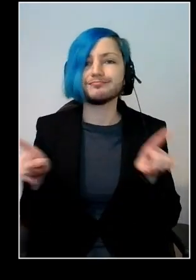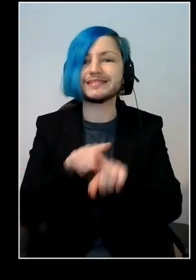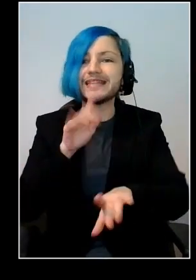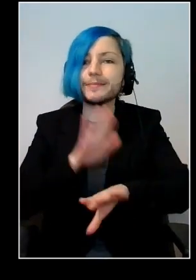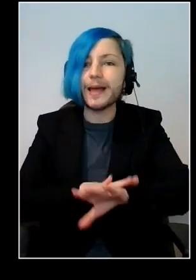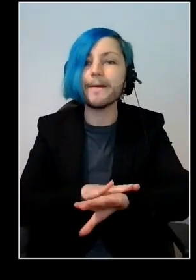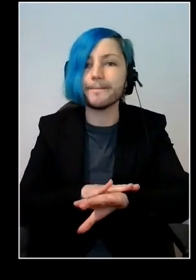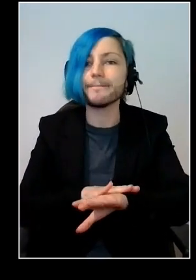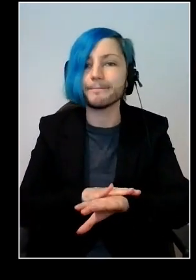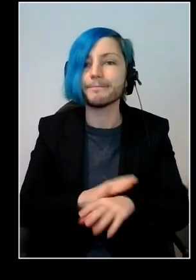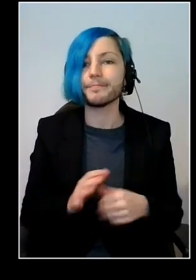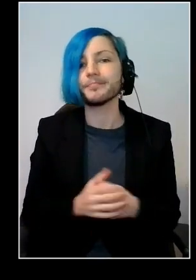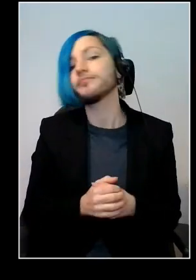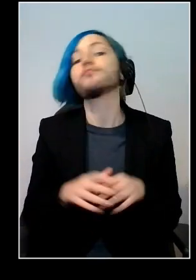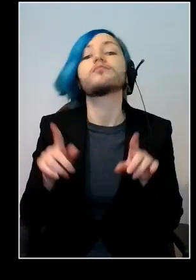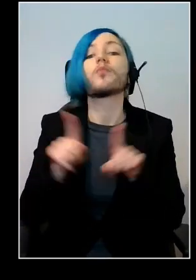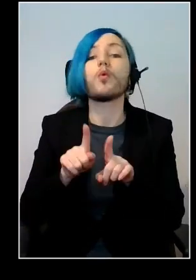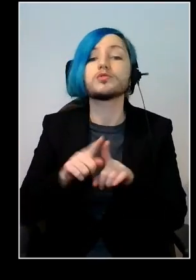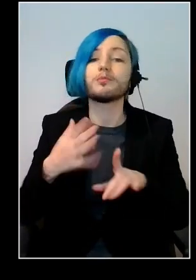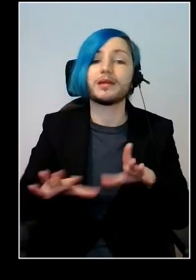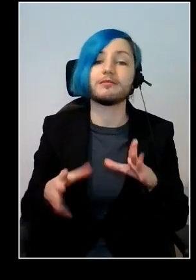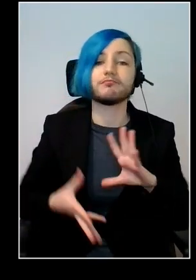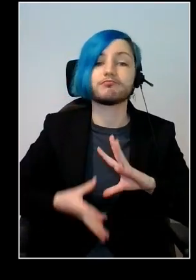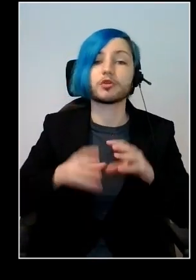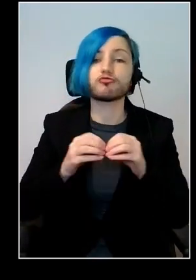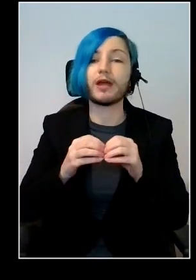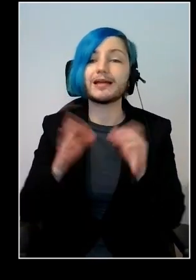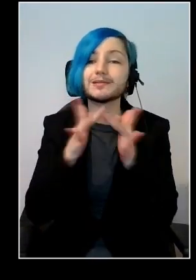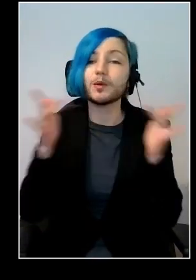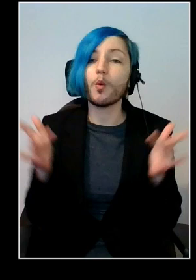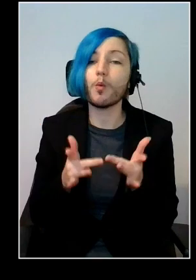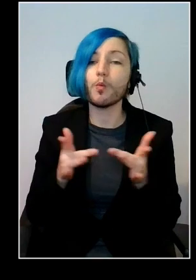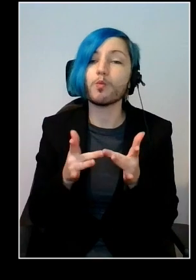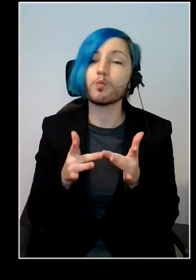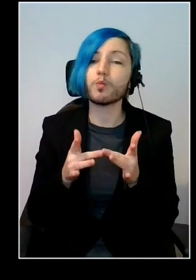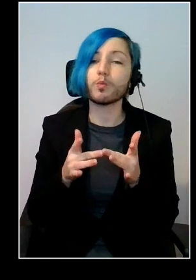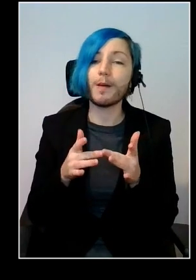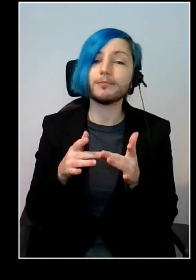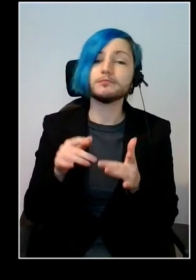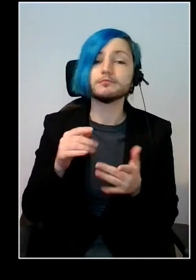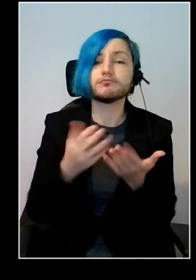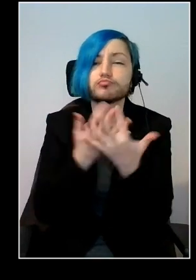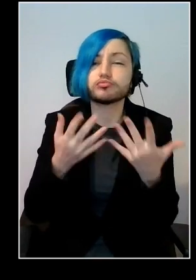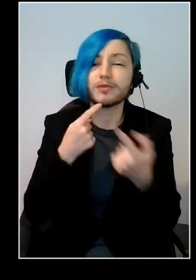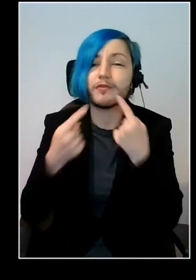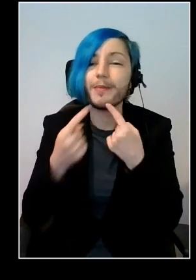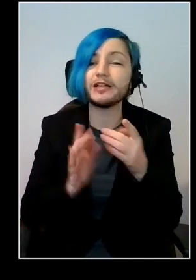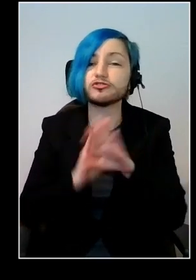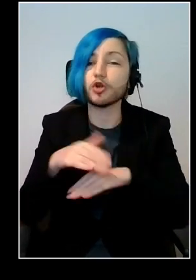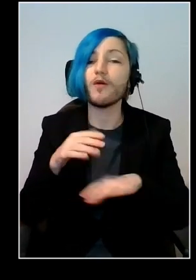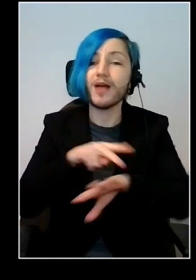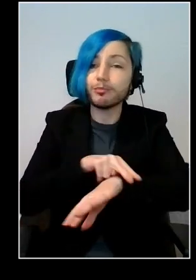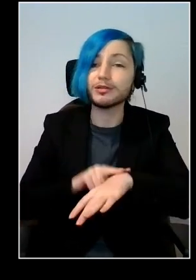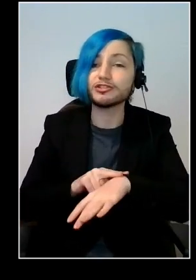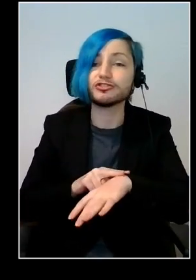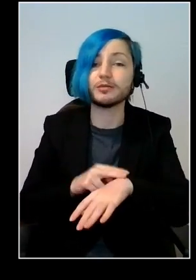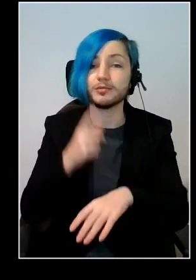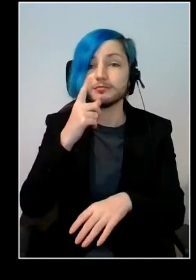developed a web portal that holds a lot of information on apprenticeships and can be found